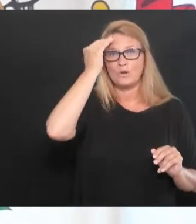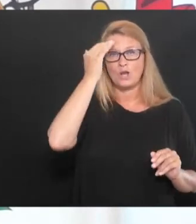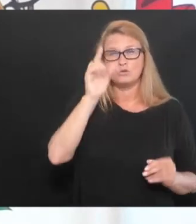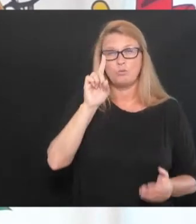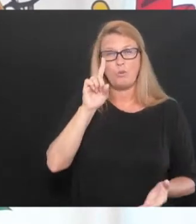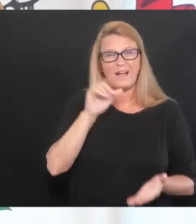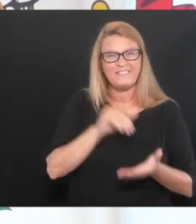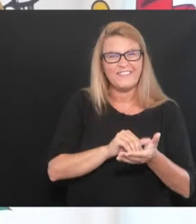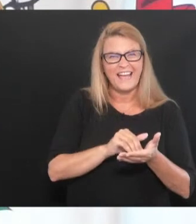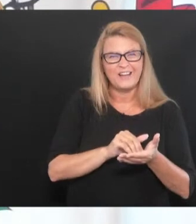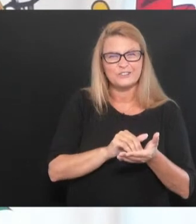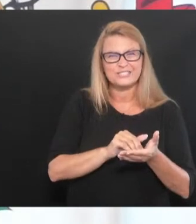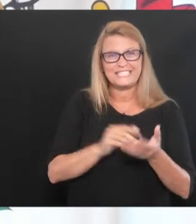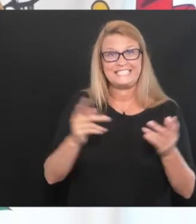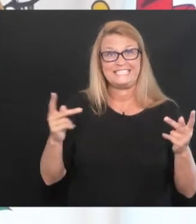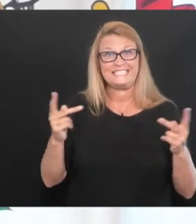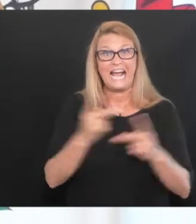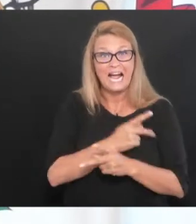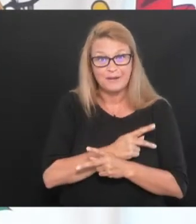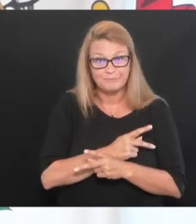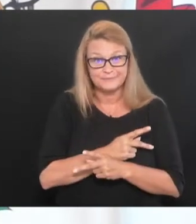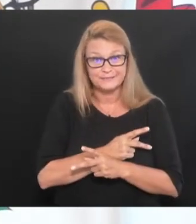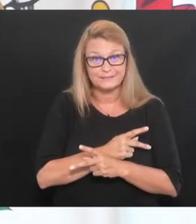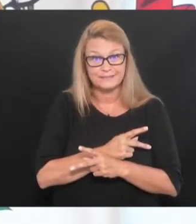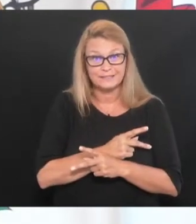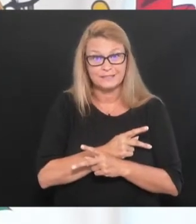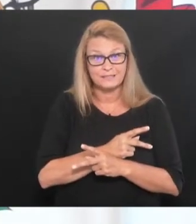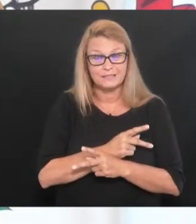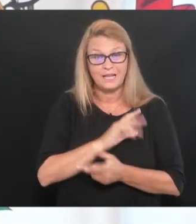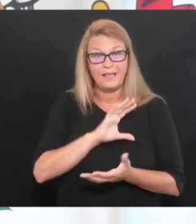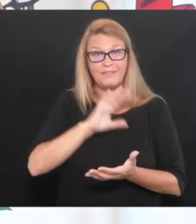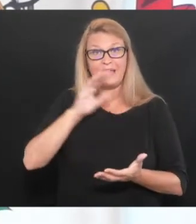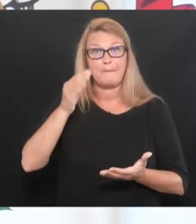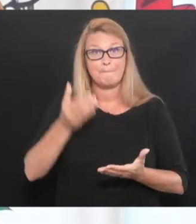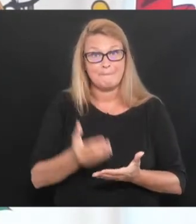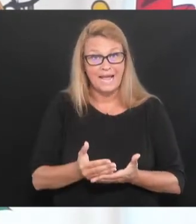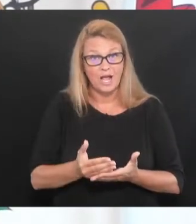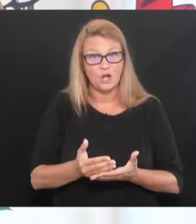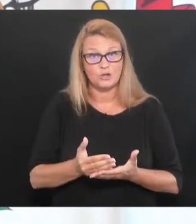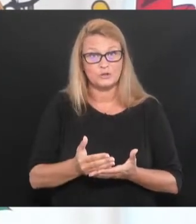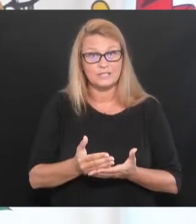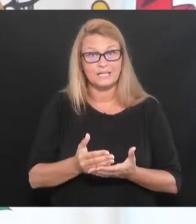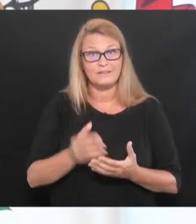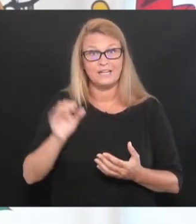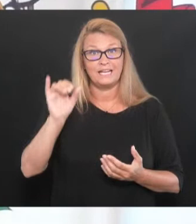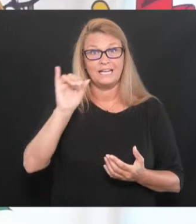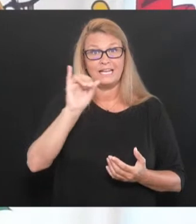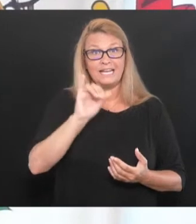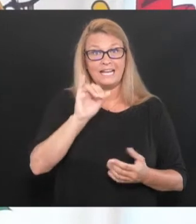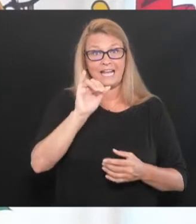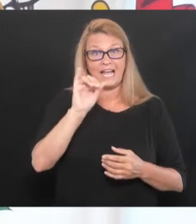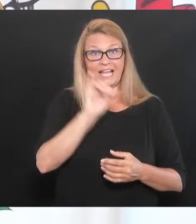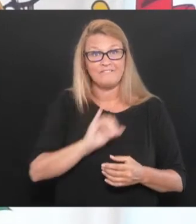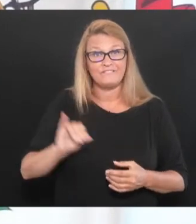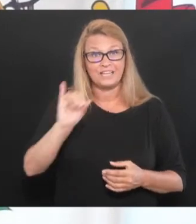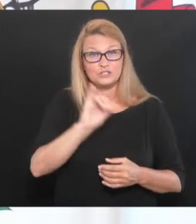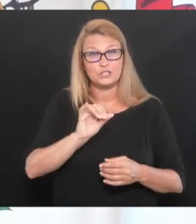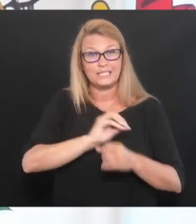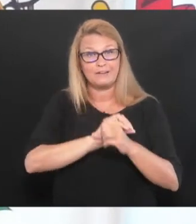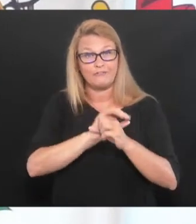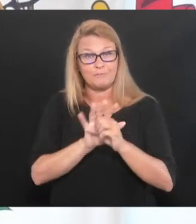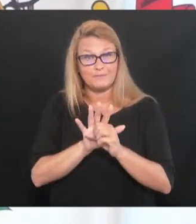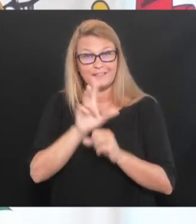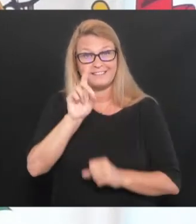or 1,400 times the amount of spewing of the virus or the Delta